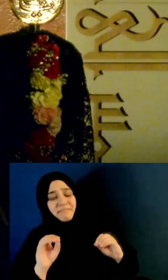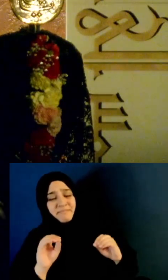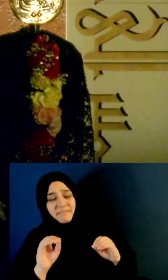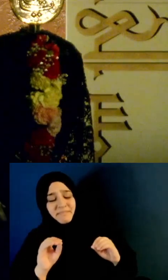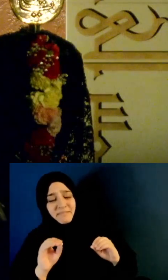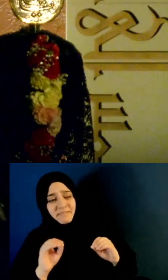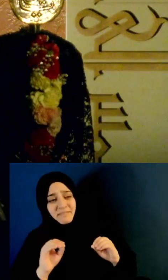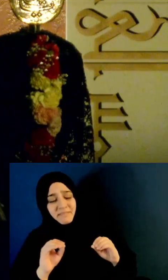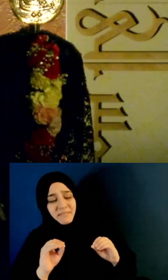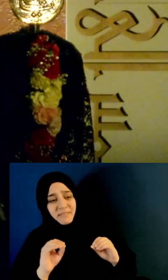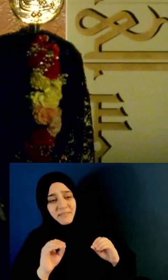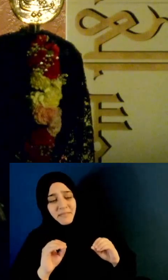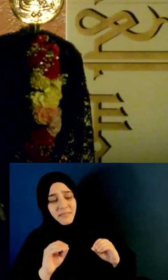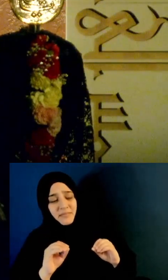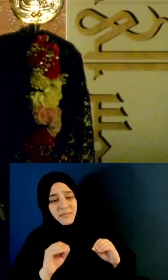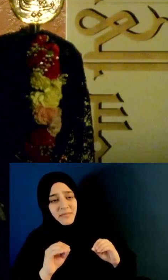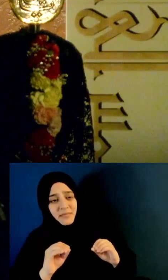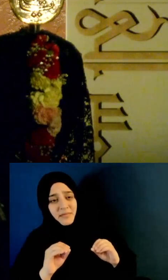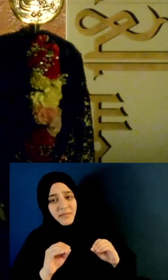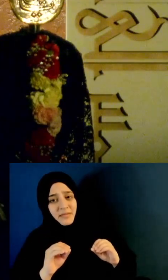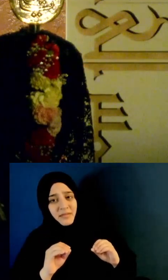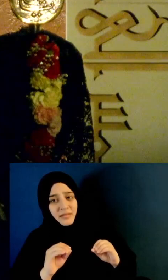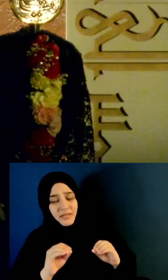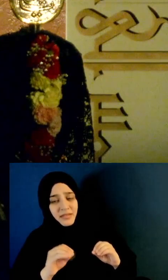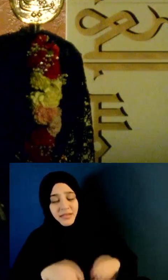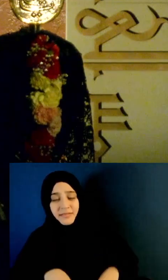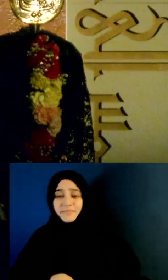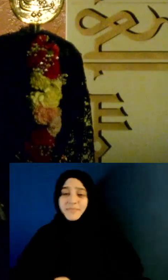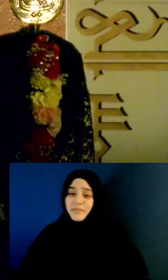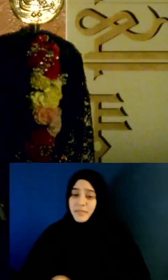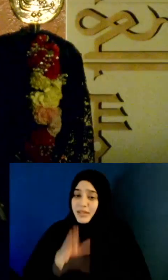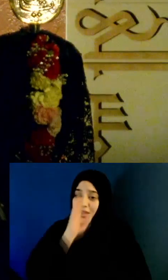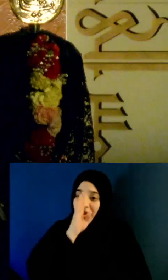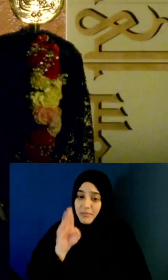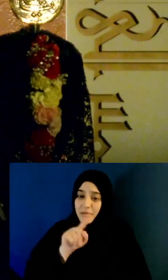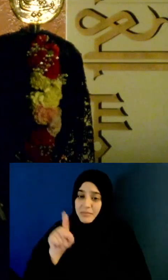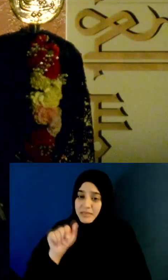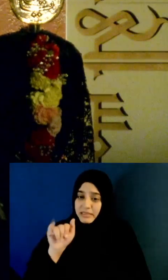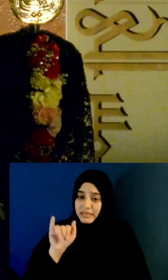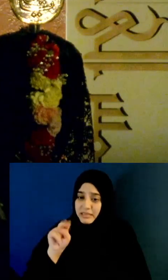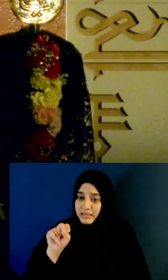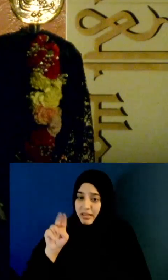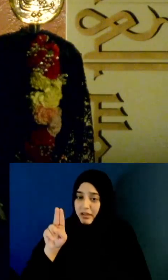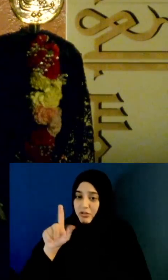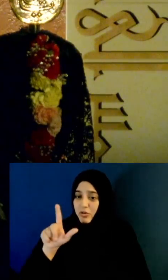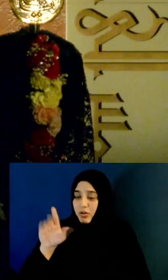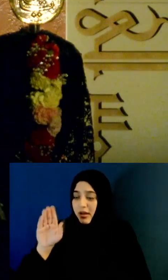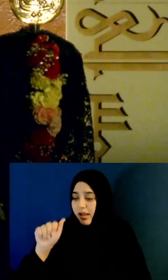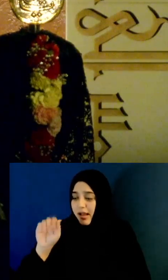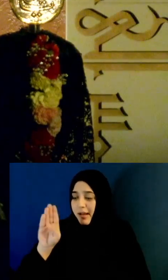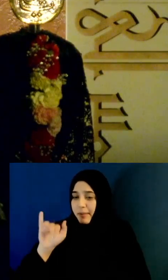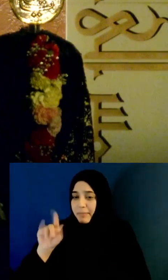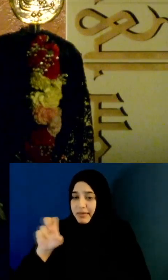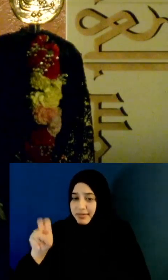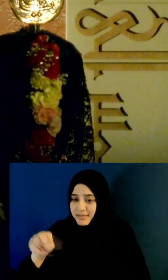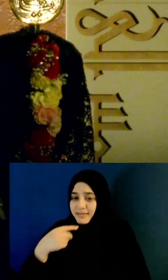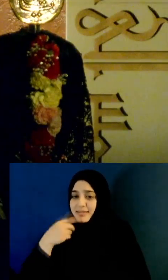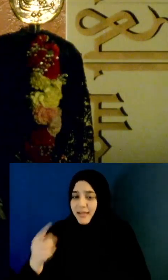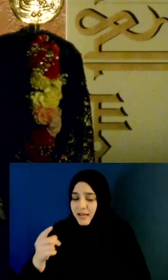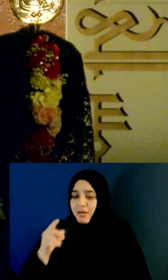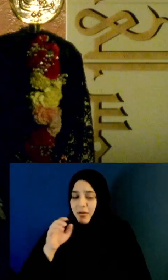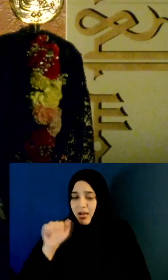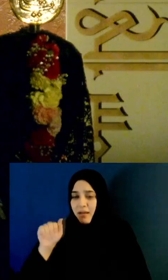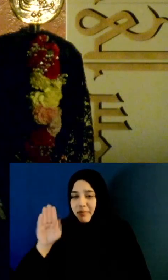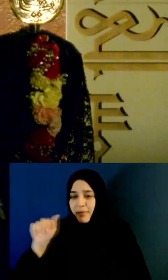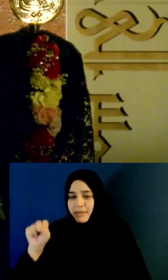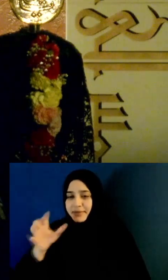Then Imam Zain al-Abidin said, "Oh, Umm al-Baneen, we saw Uncle Abbas fell down. When he fell down, they